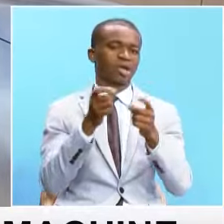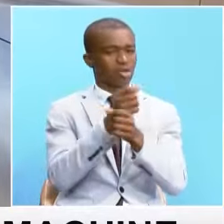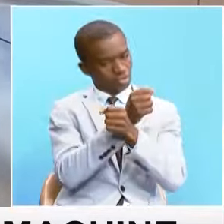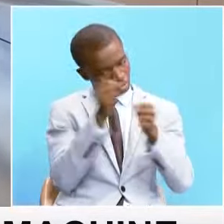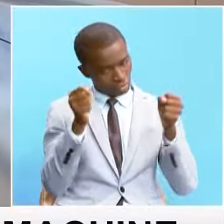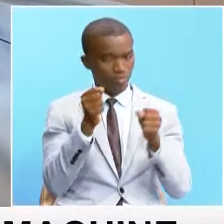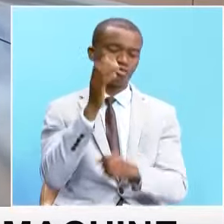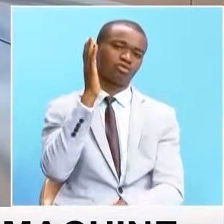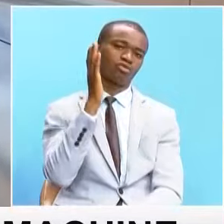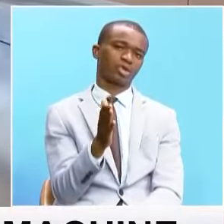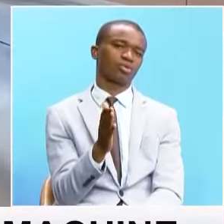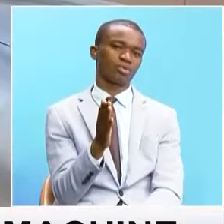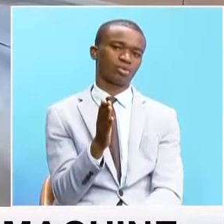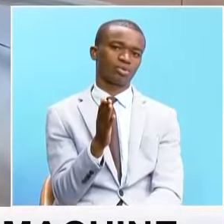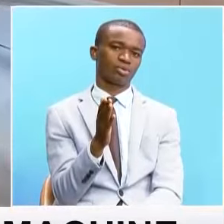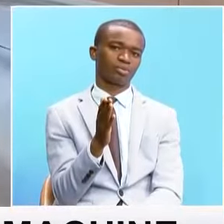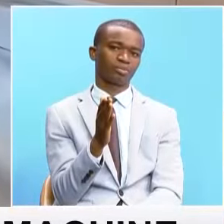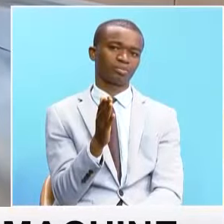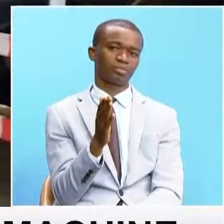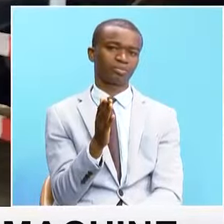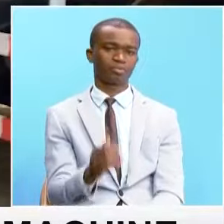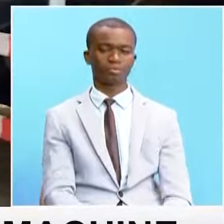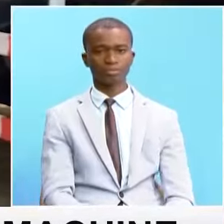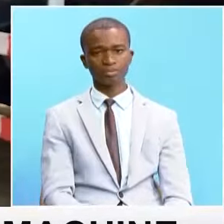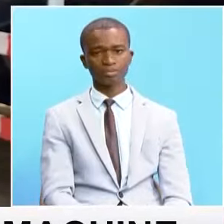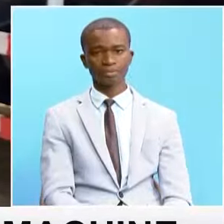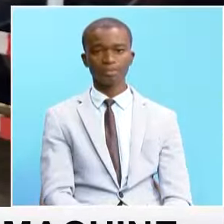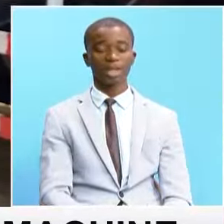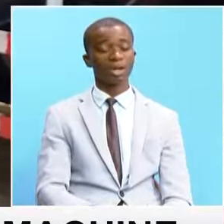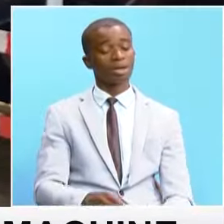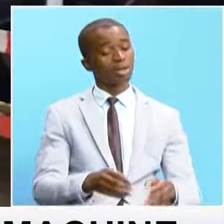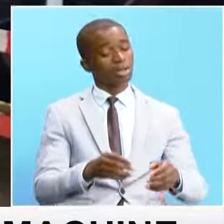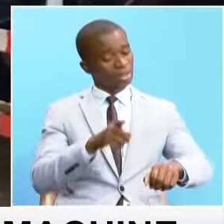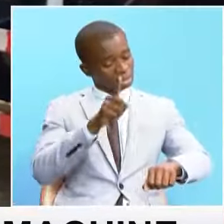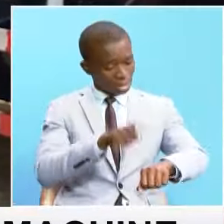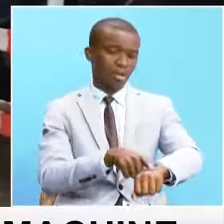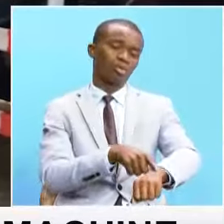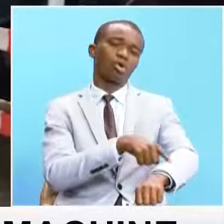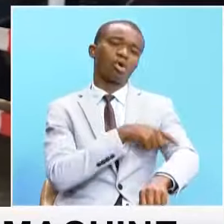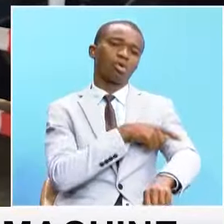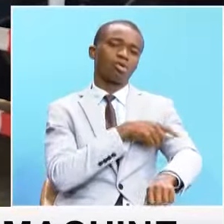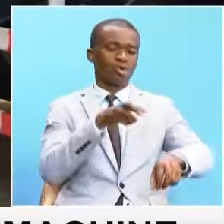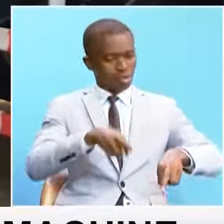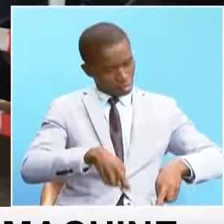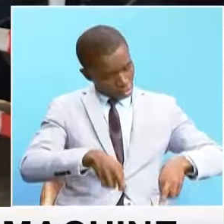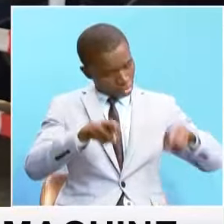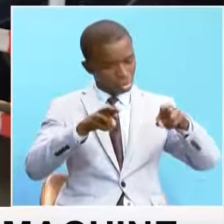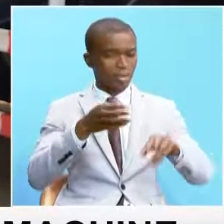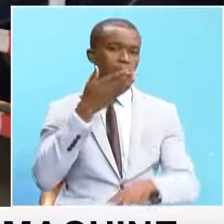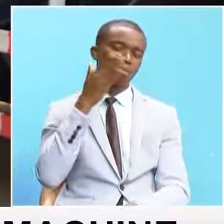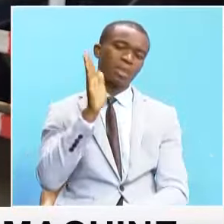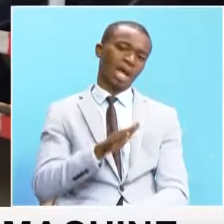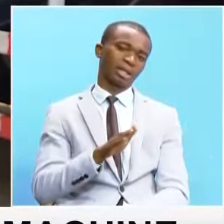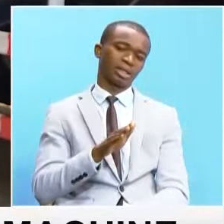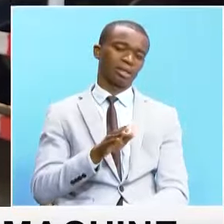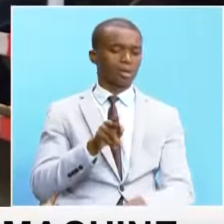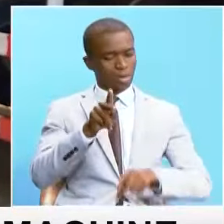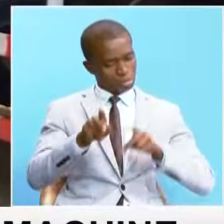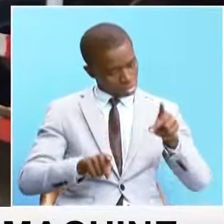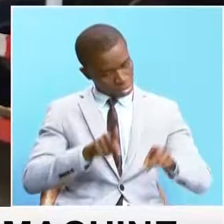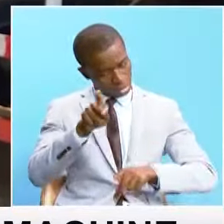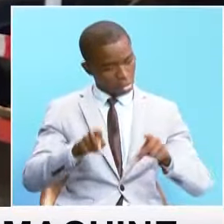happy because this is something that they've been wanting and crying about for a really long time. So some of the issues, some of the concerns that